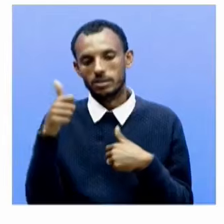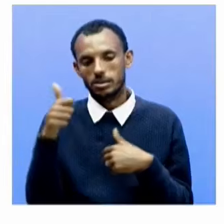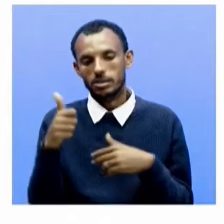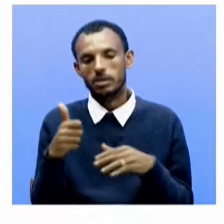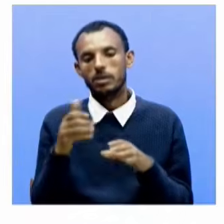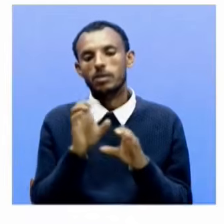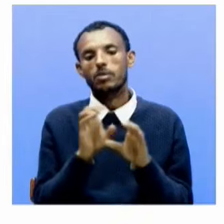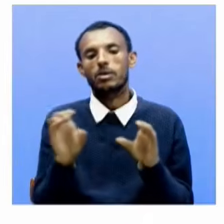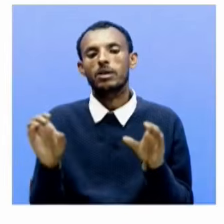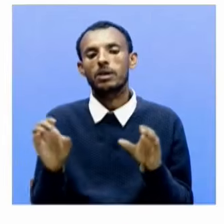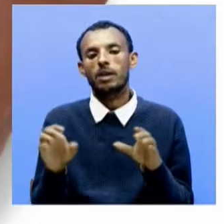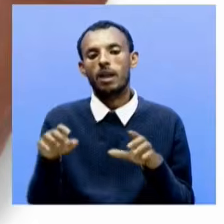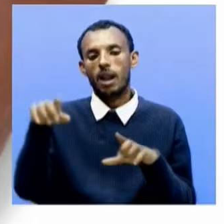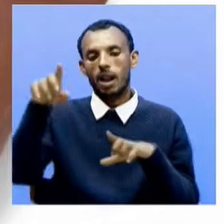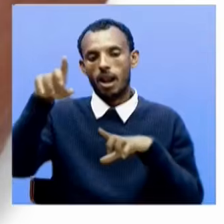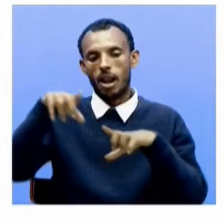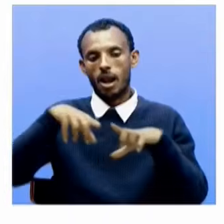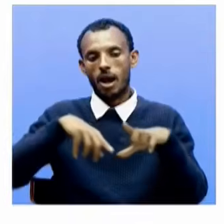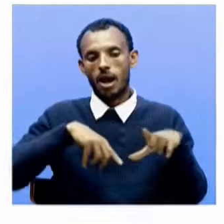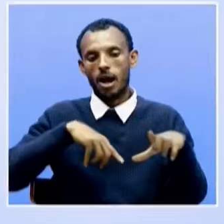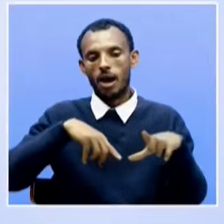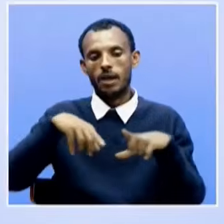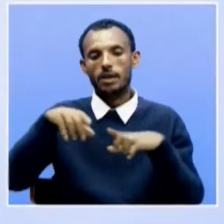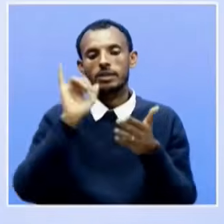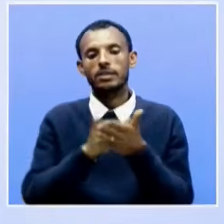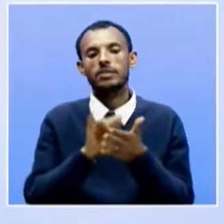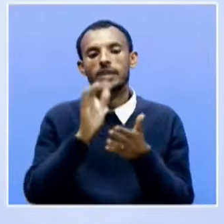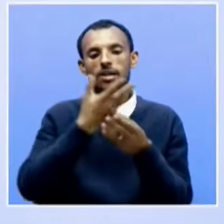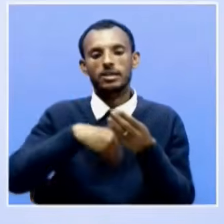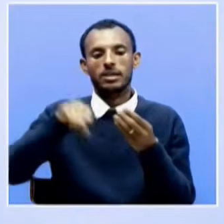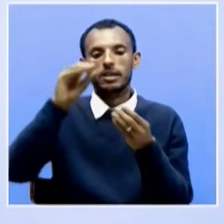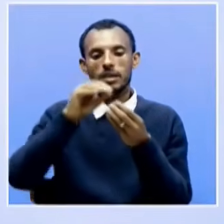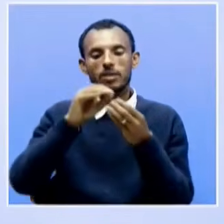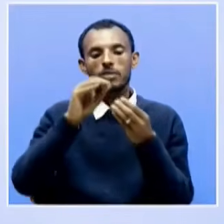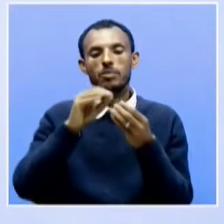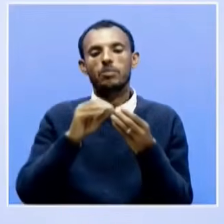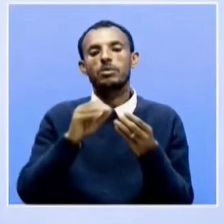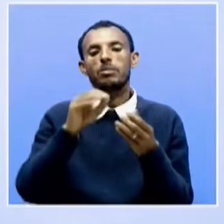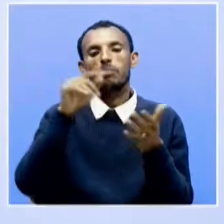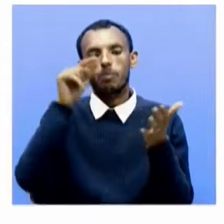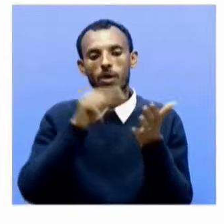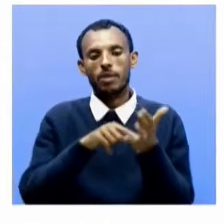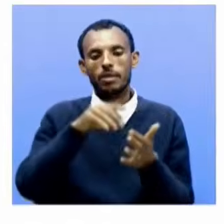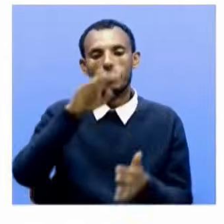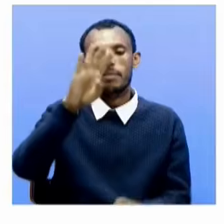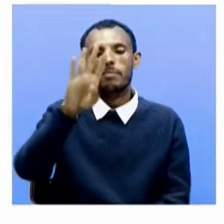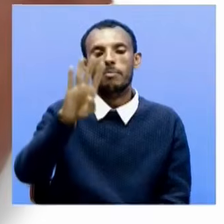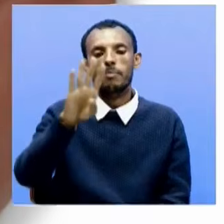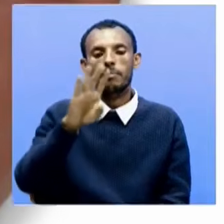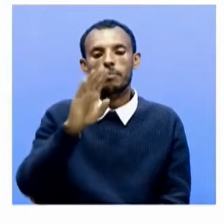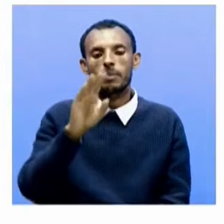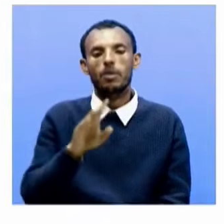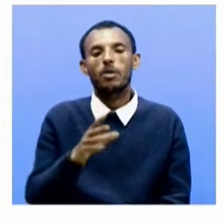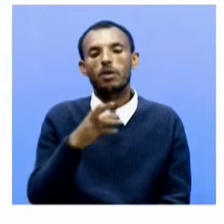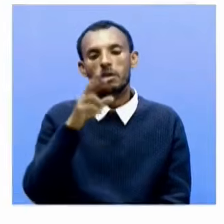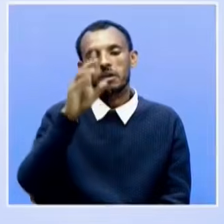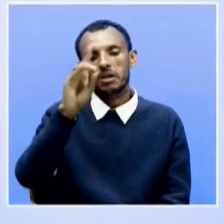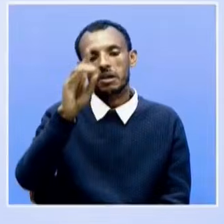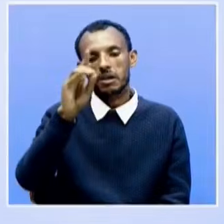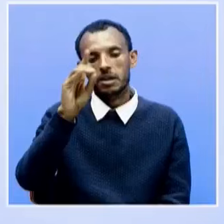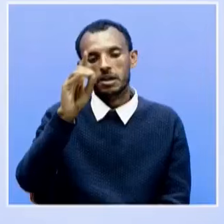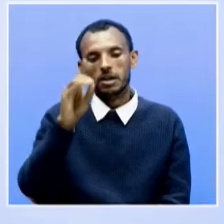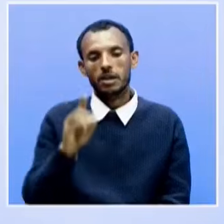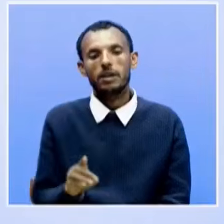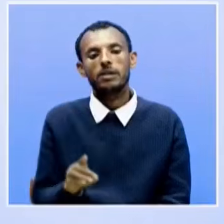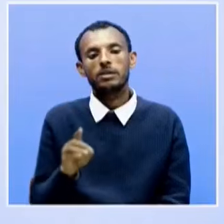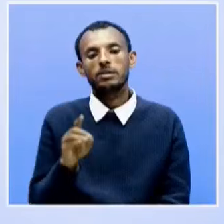a line that is extended to some point B, say D, okay, because B is already